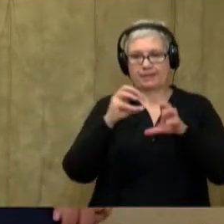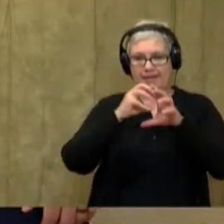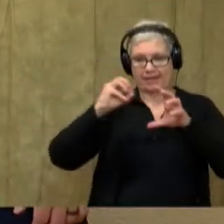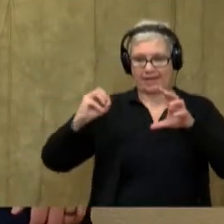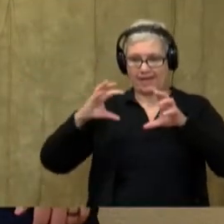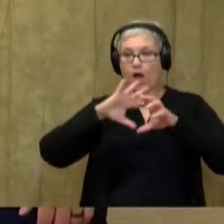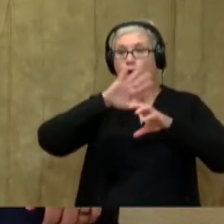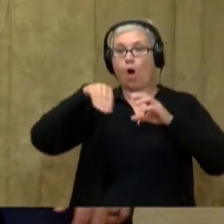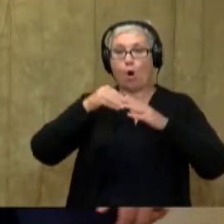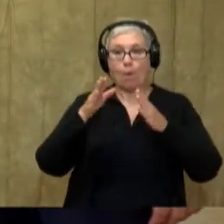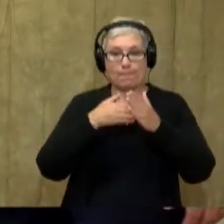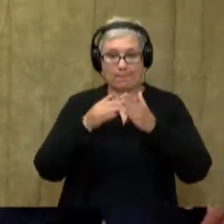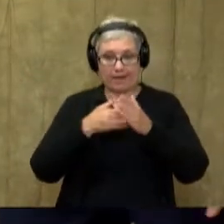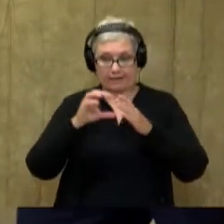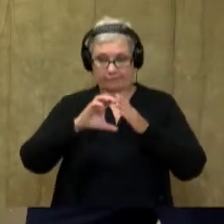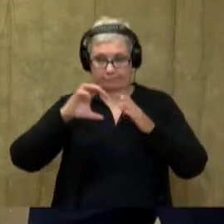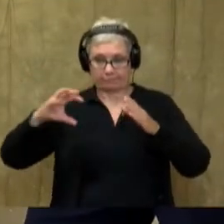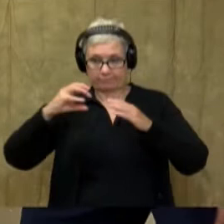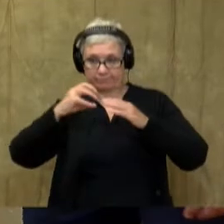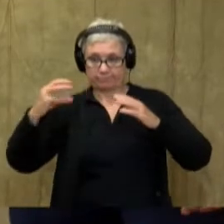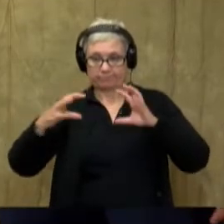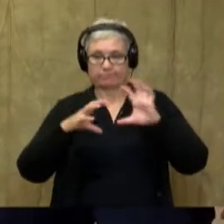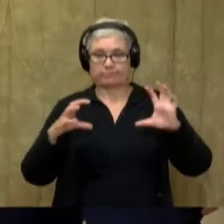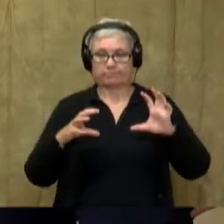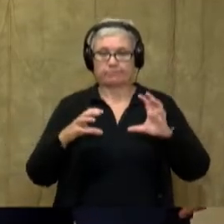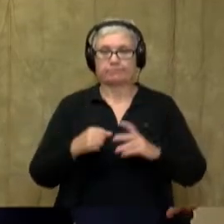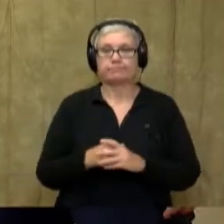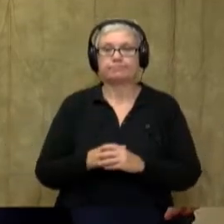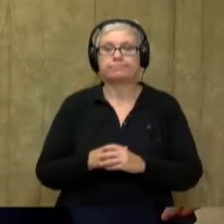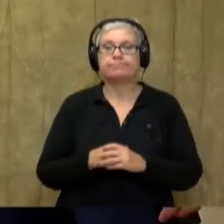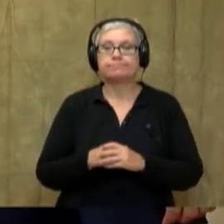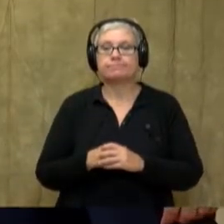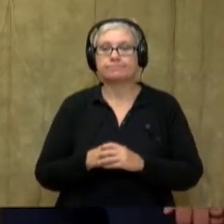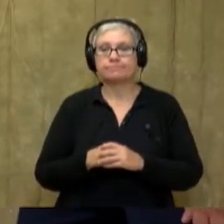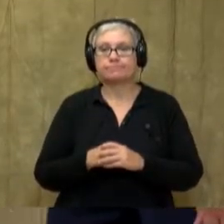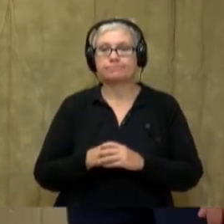the smaller unit cubes that have paint on them,